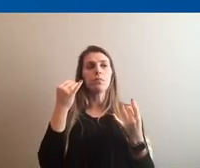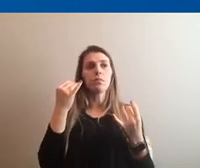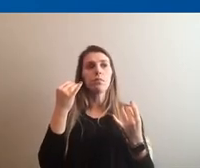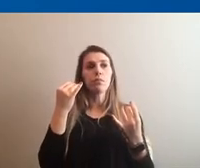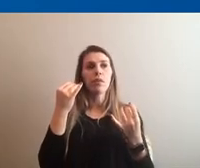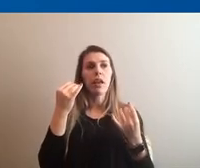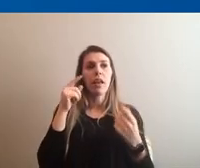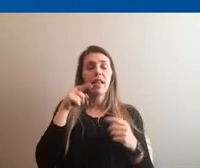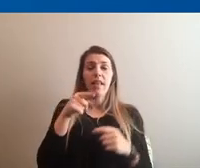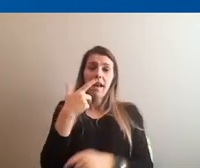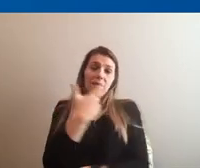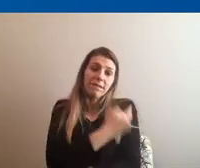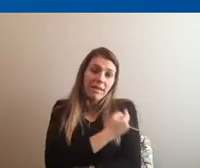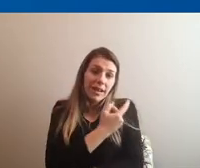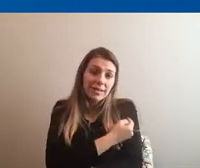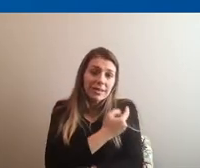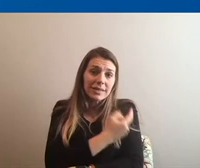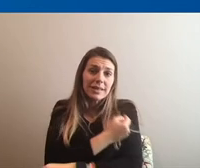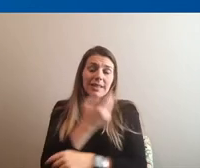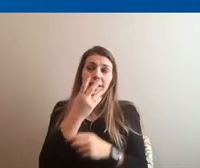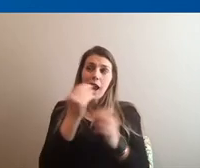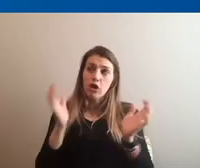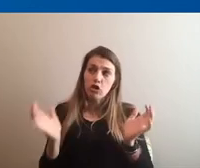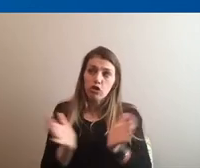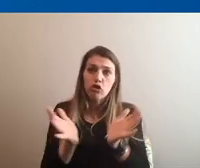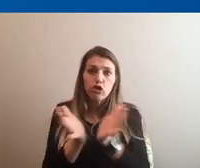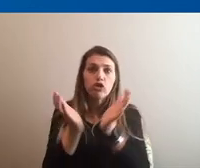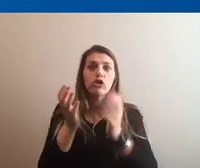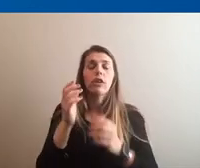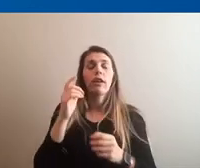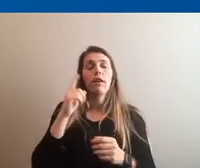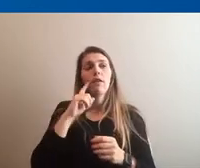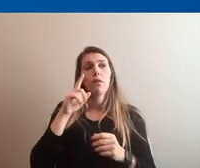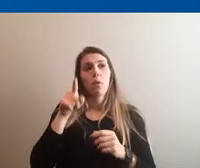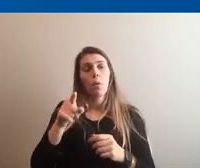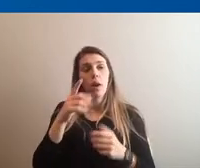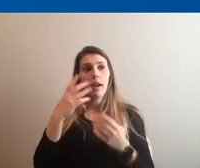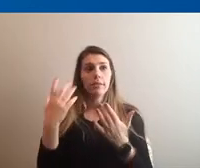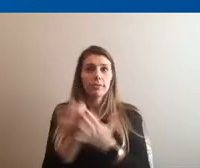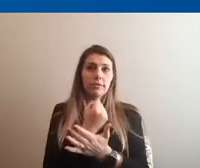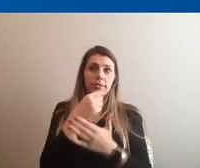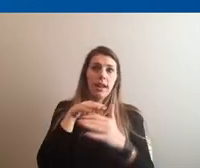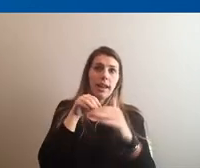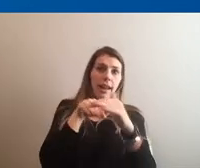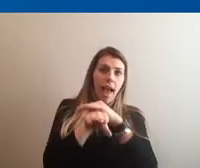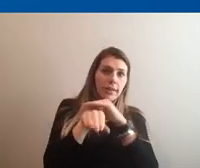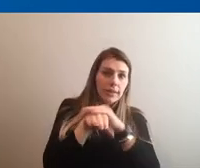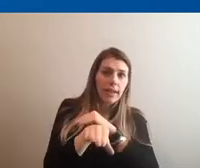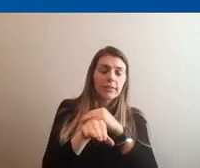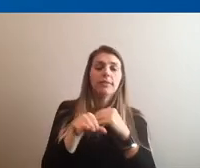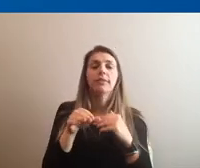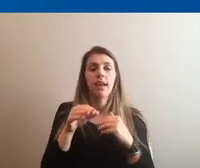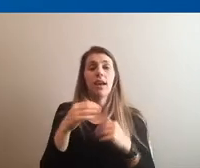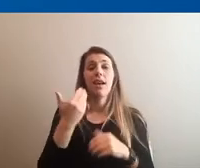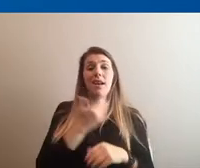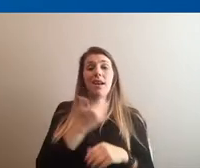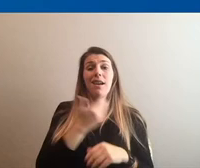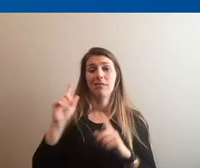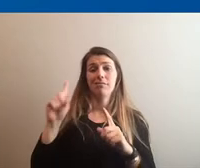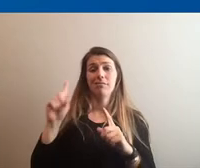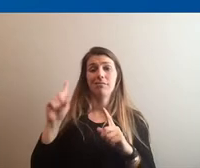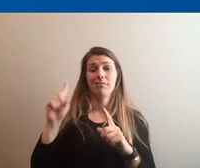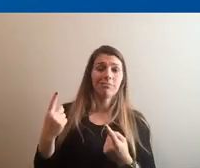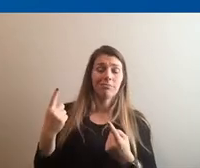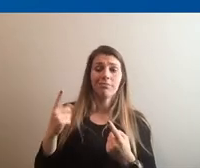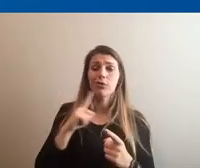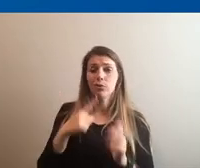promoting vaccines for this population, promoting vaccine uptake and access, our work has really